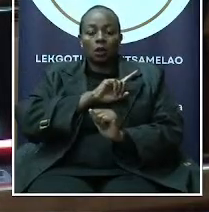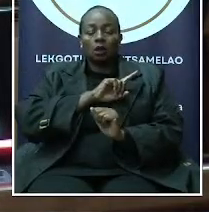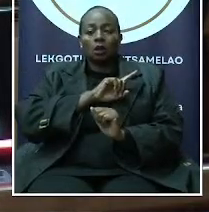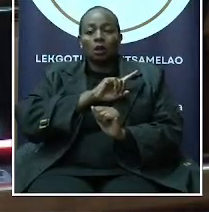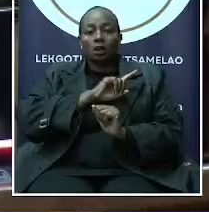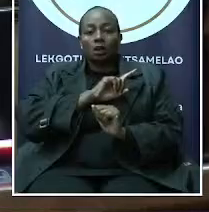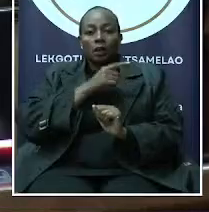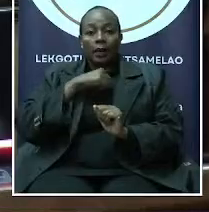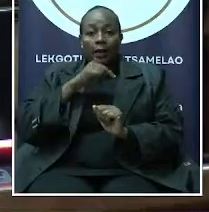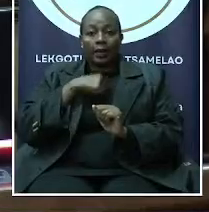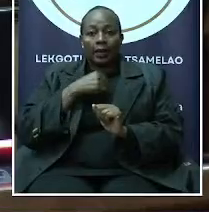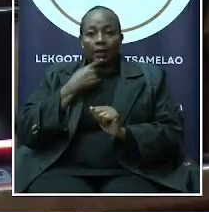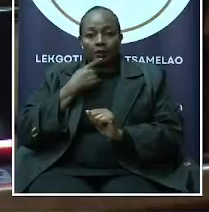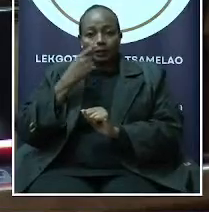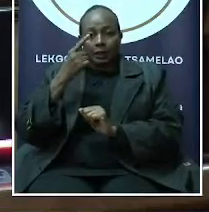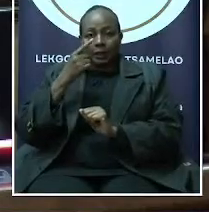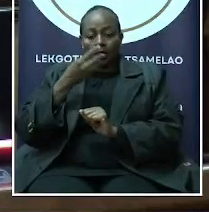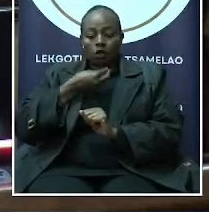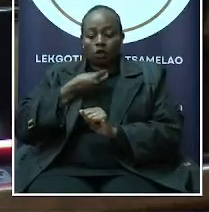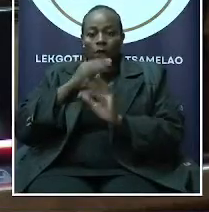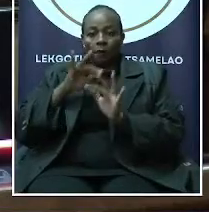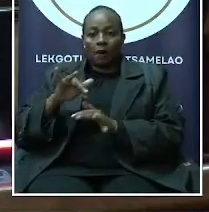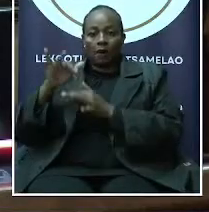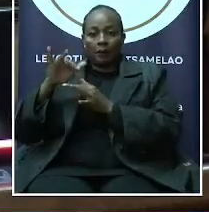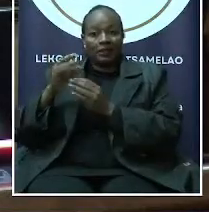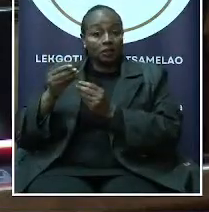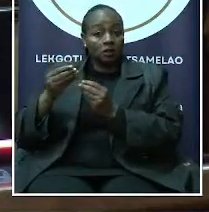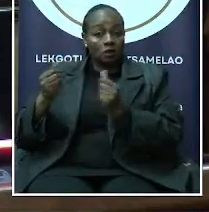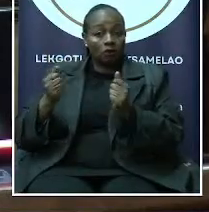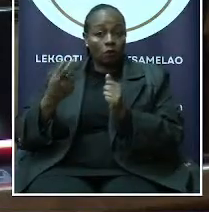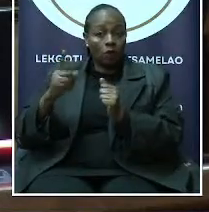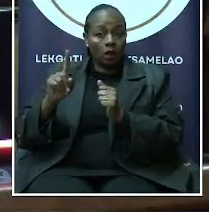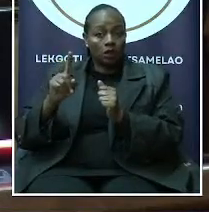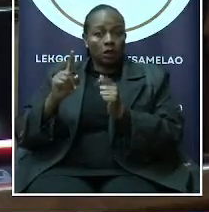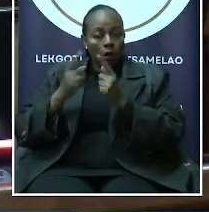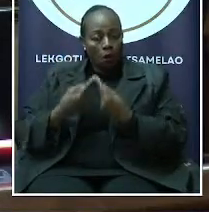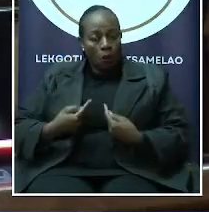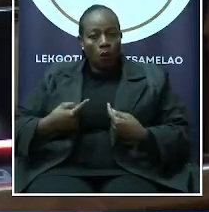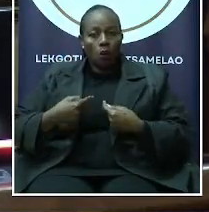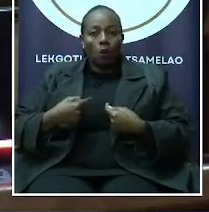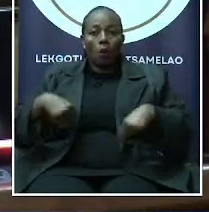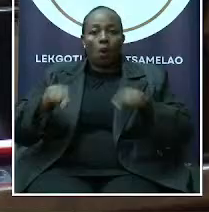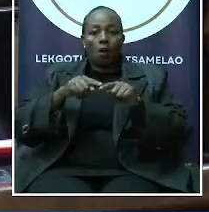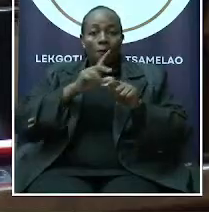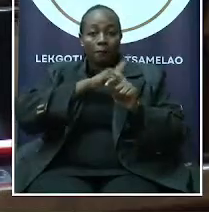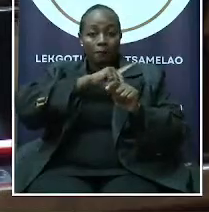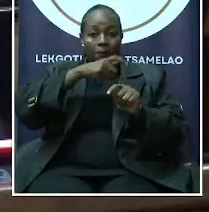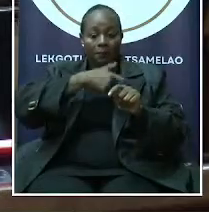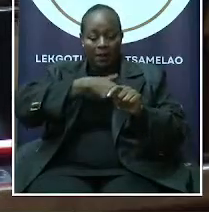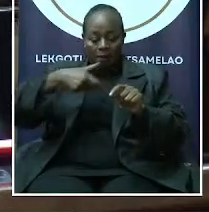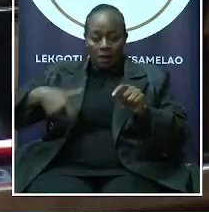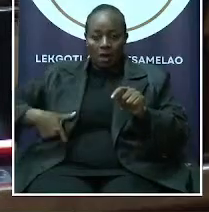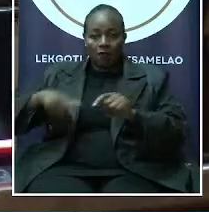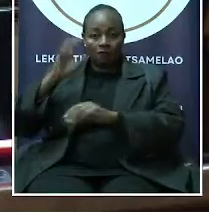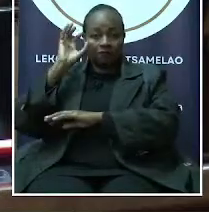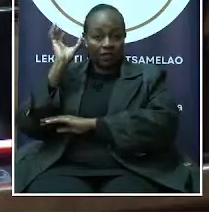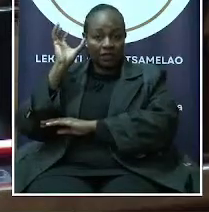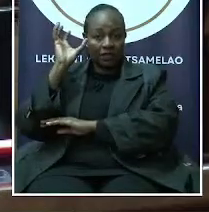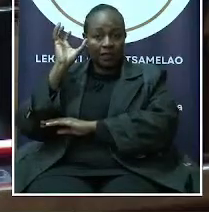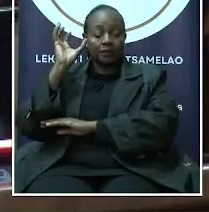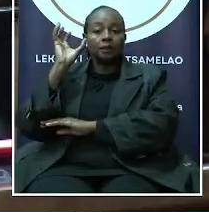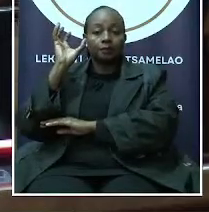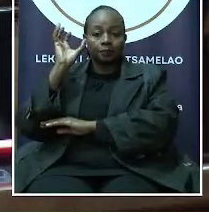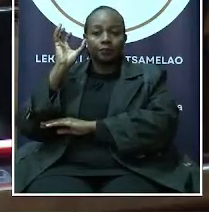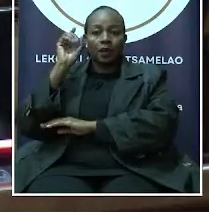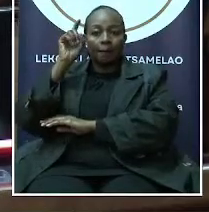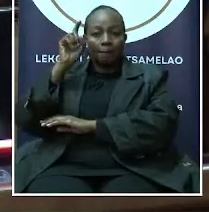I submit to the House that this youth parliament resolves to call on the Premier of the Free State Province to immediately convene